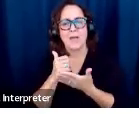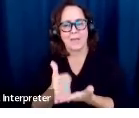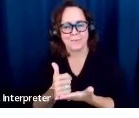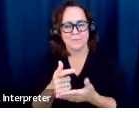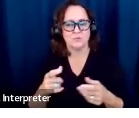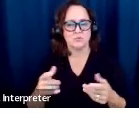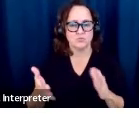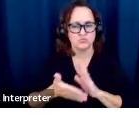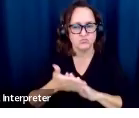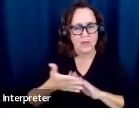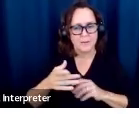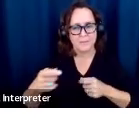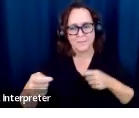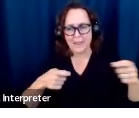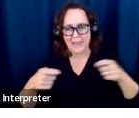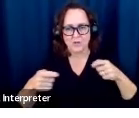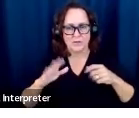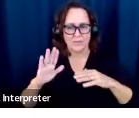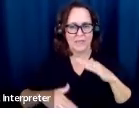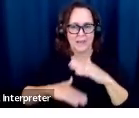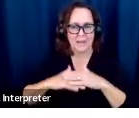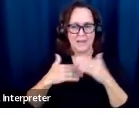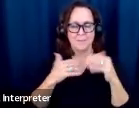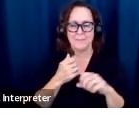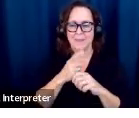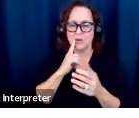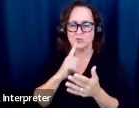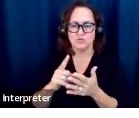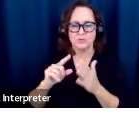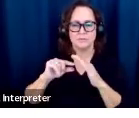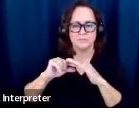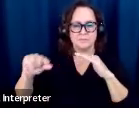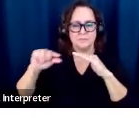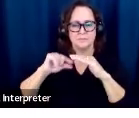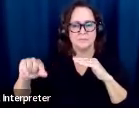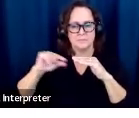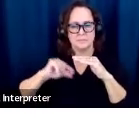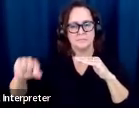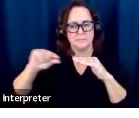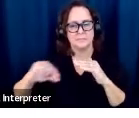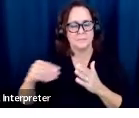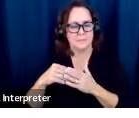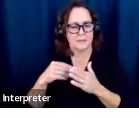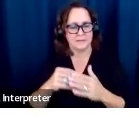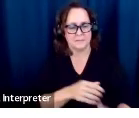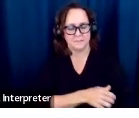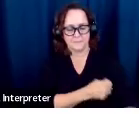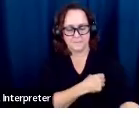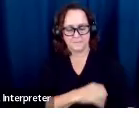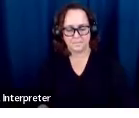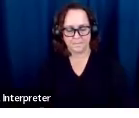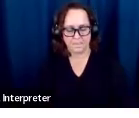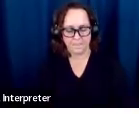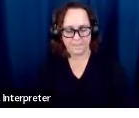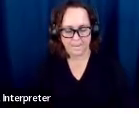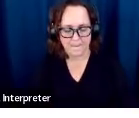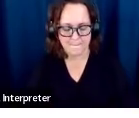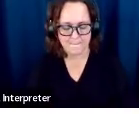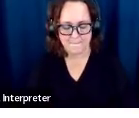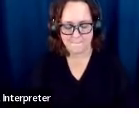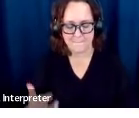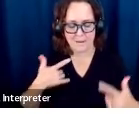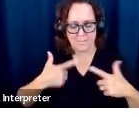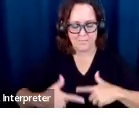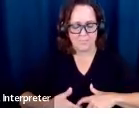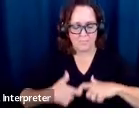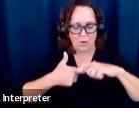manage their limit and make sure that their needs are being met inside of that. pause here though to